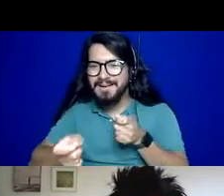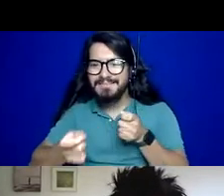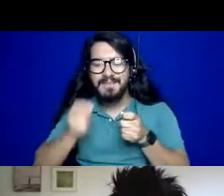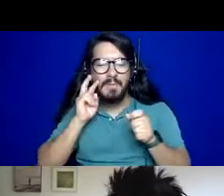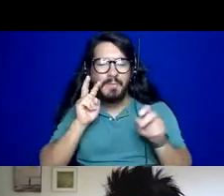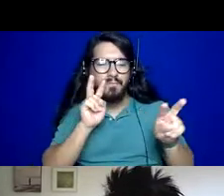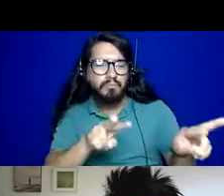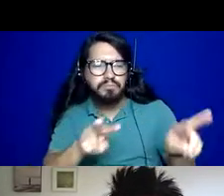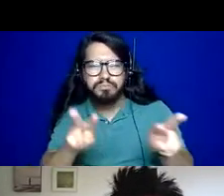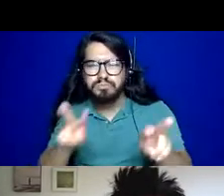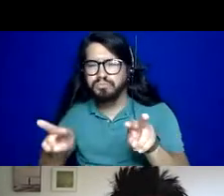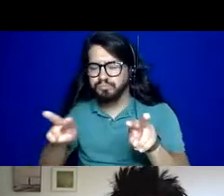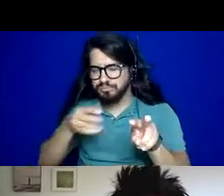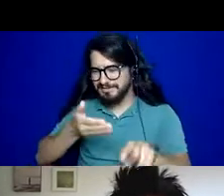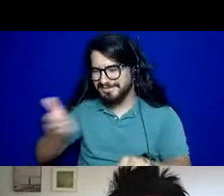we all have in front of us.